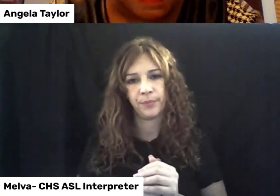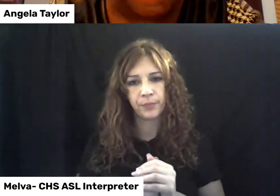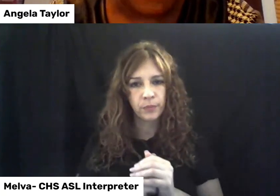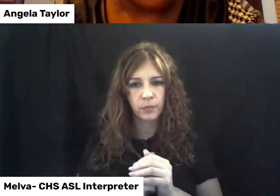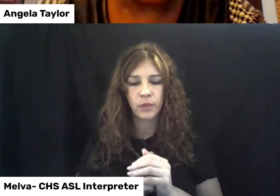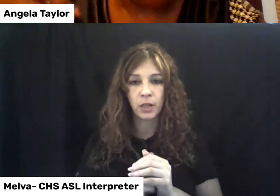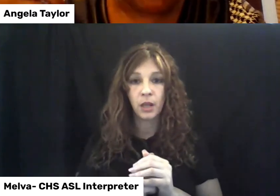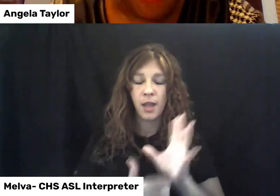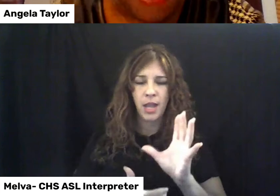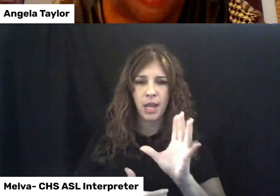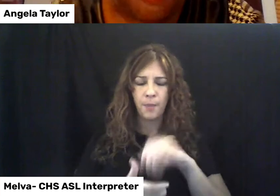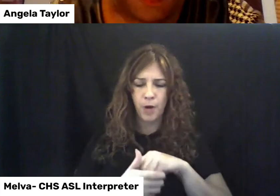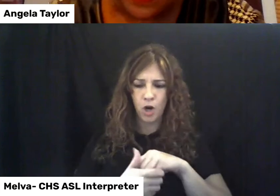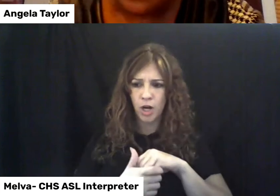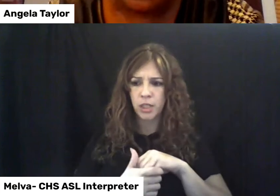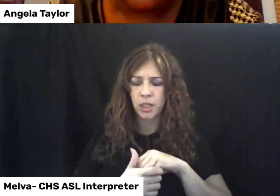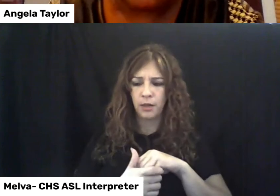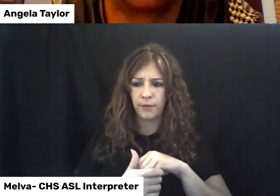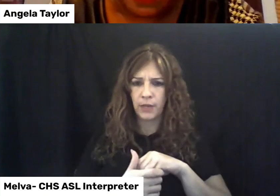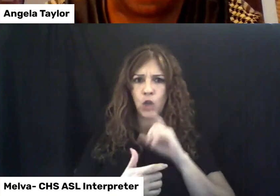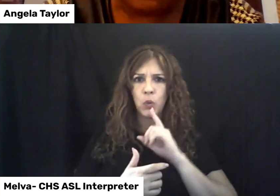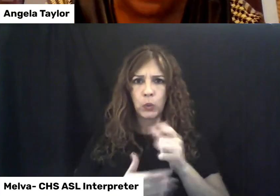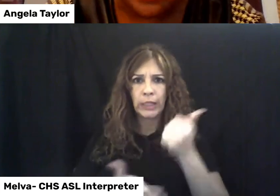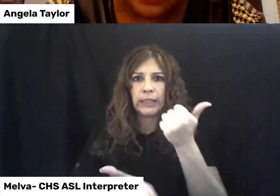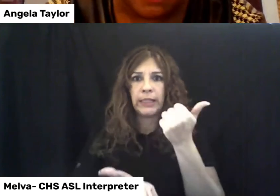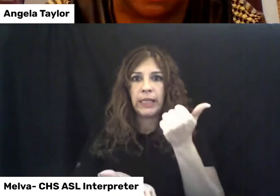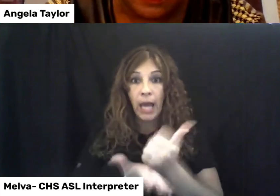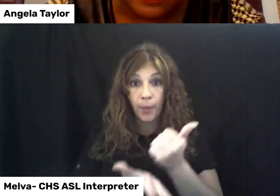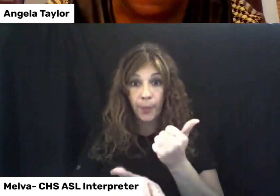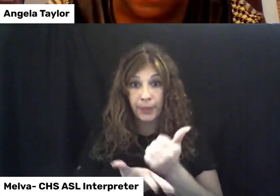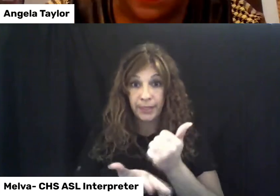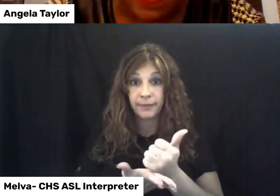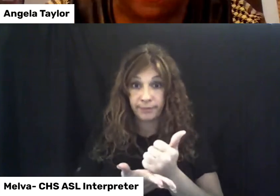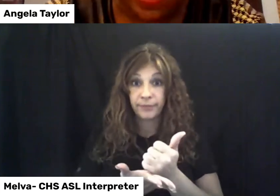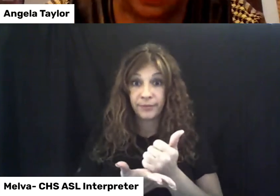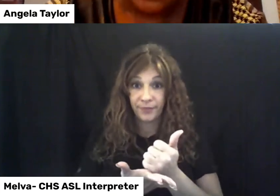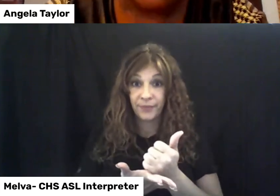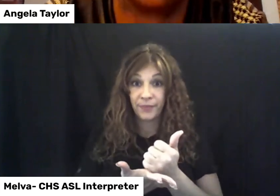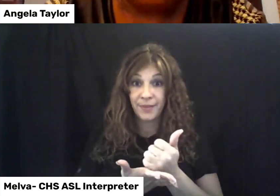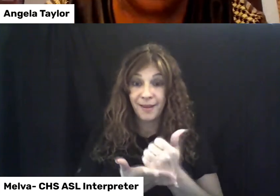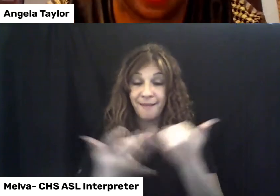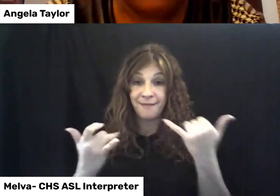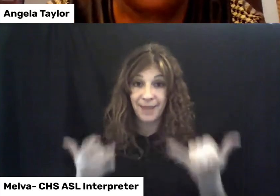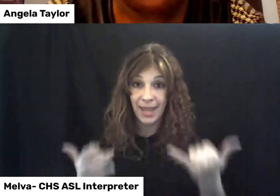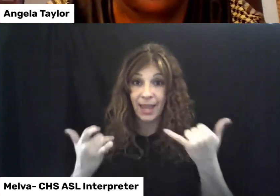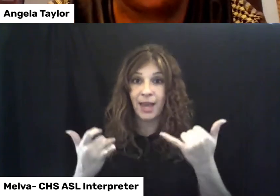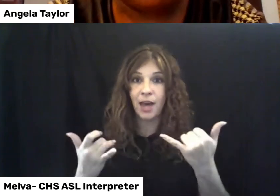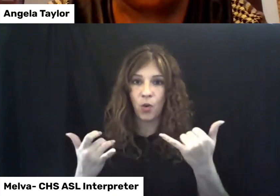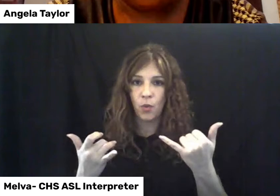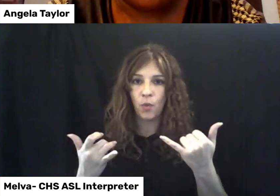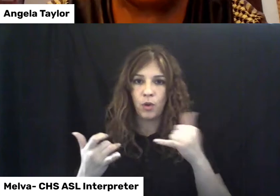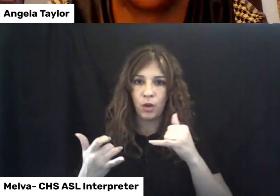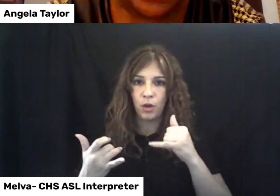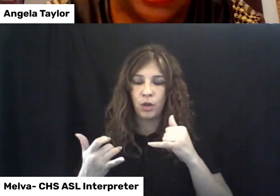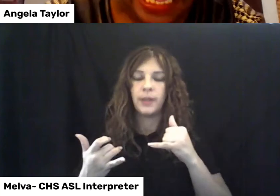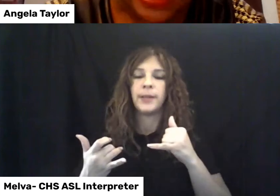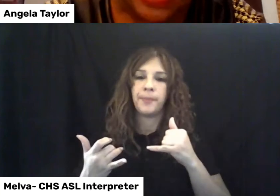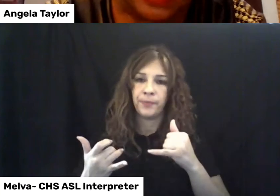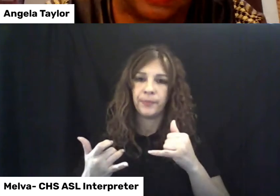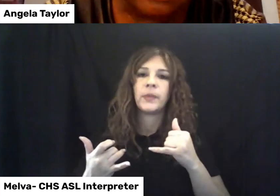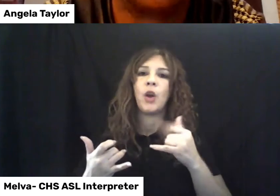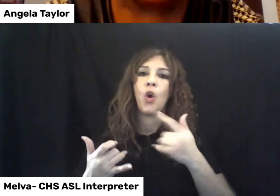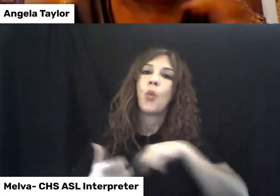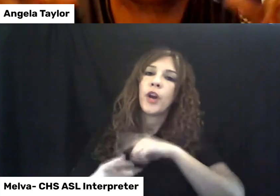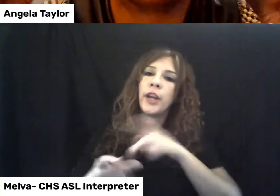the table to help is not putting us in a position that we have to feel that we're